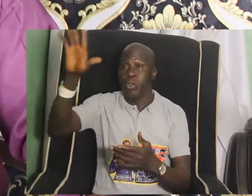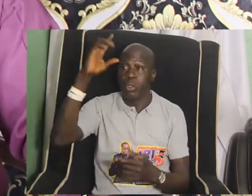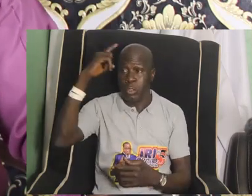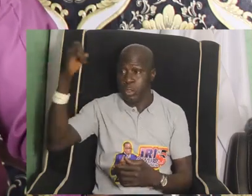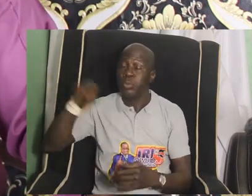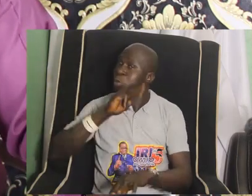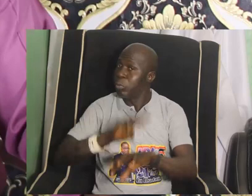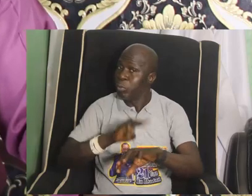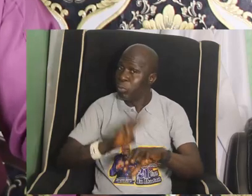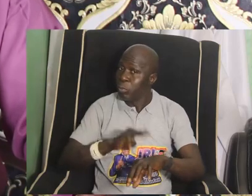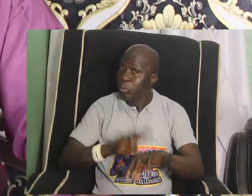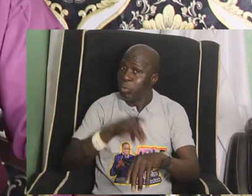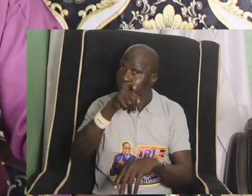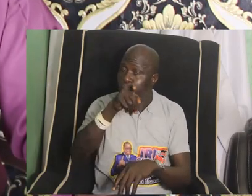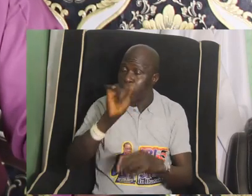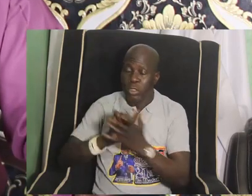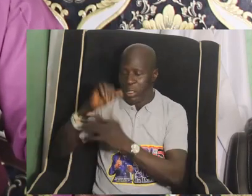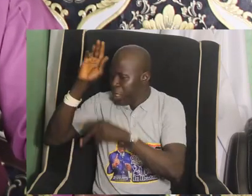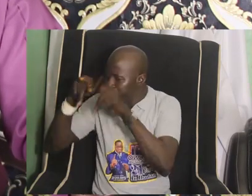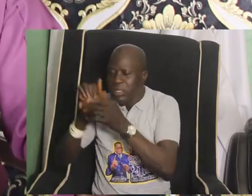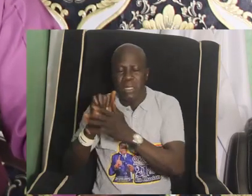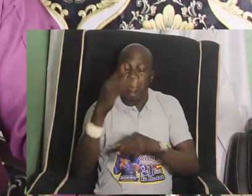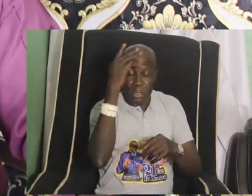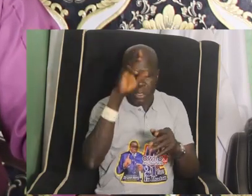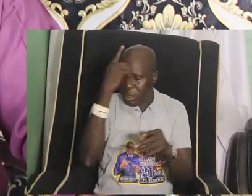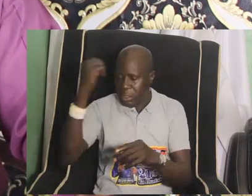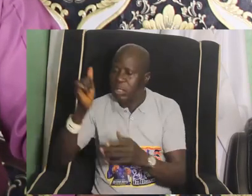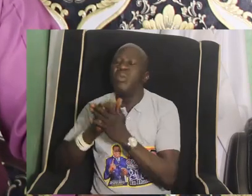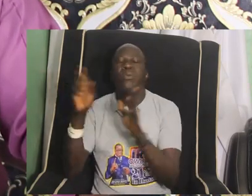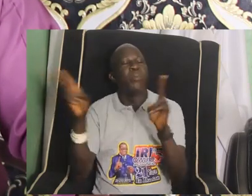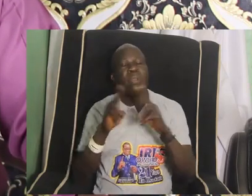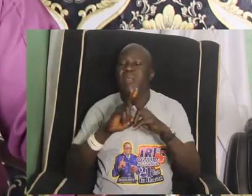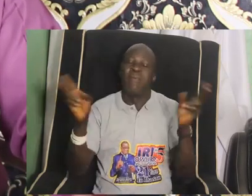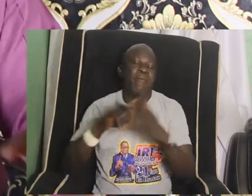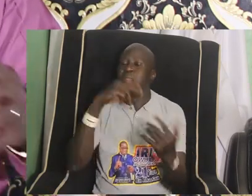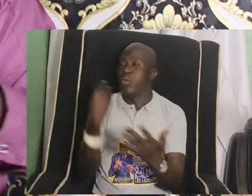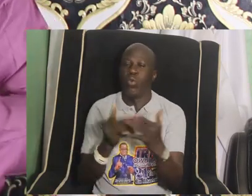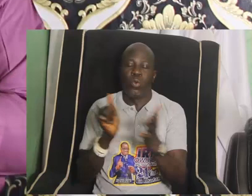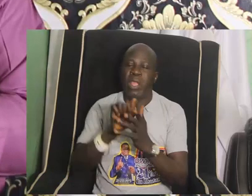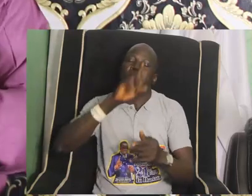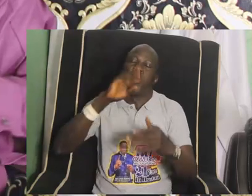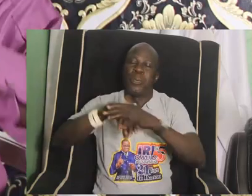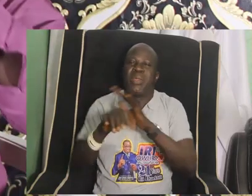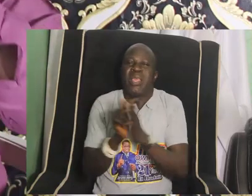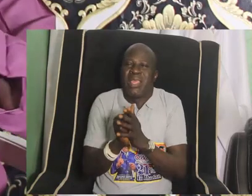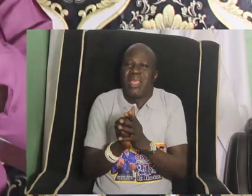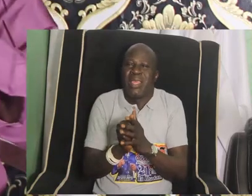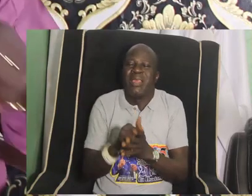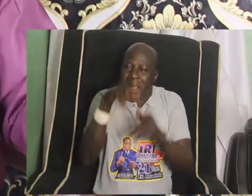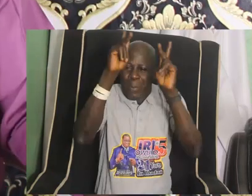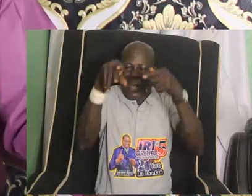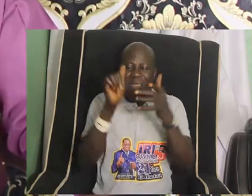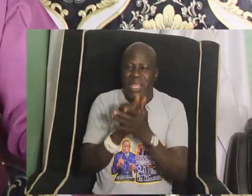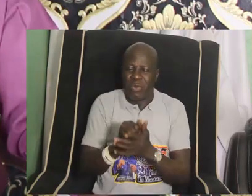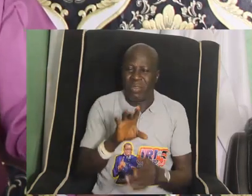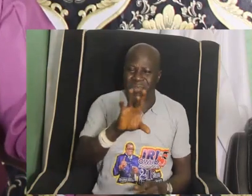is warning you. Ran to la Allah yo gbadura dada. The person that dream will pray very well. Eri pe yo je nikan ti o mo sa okun ni fe. You